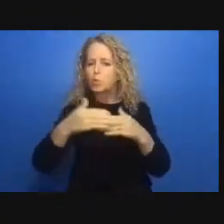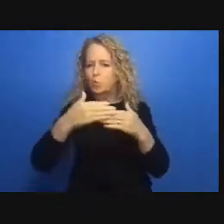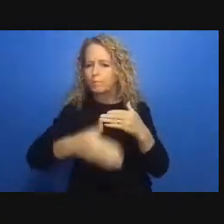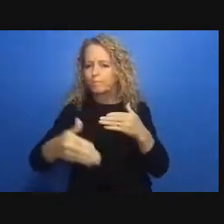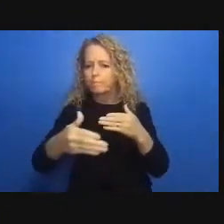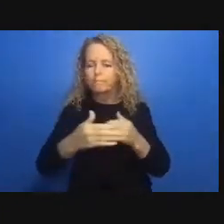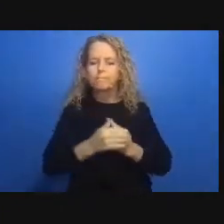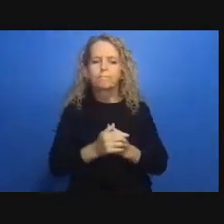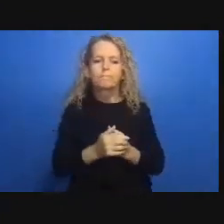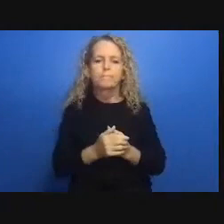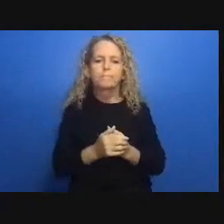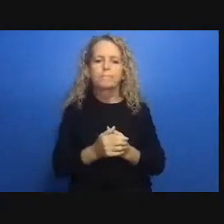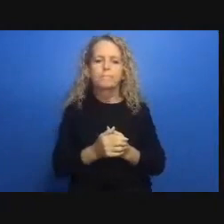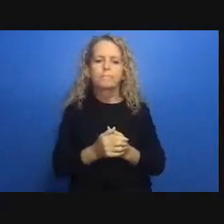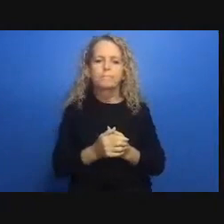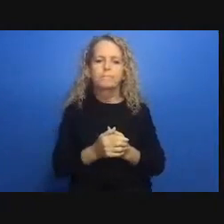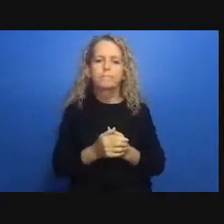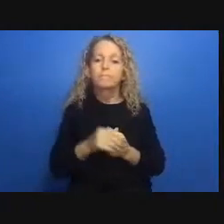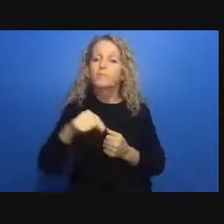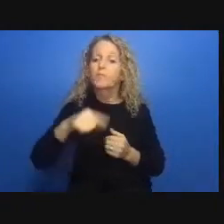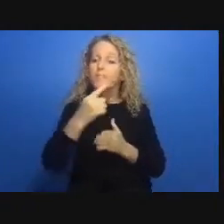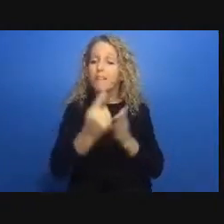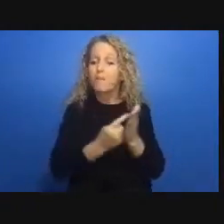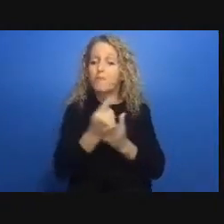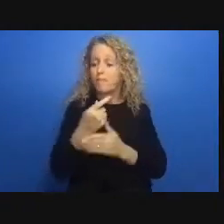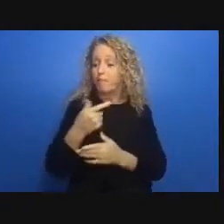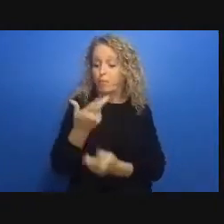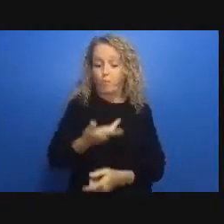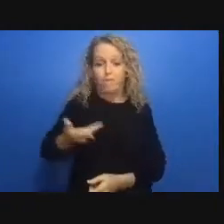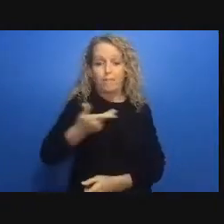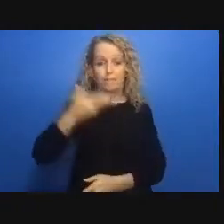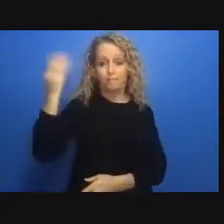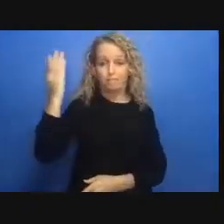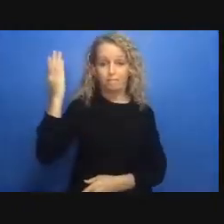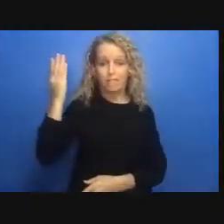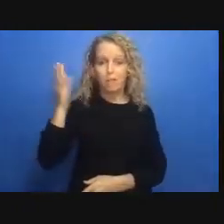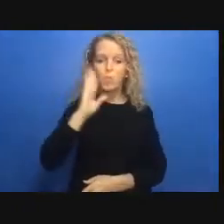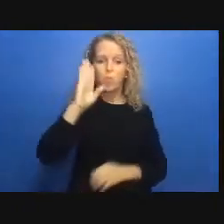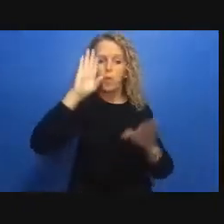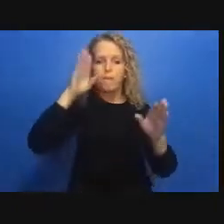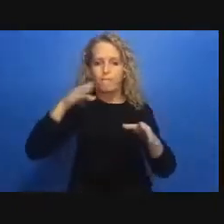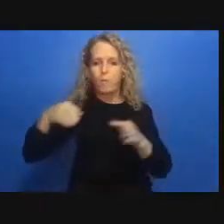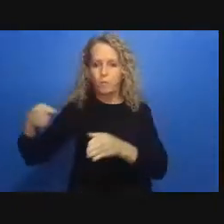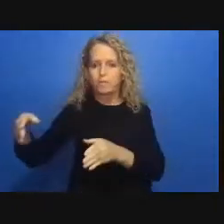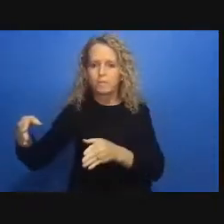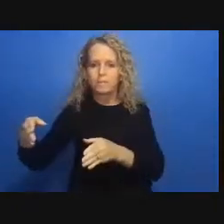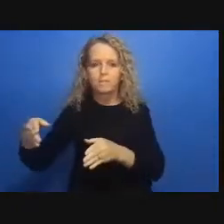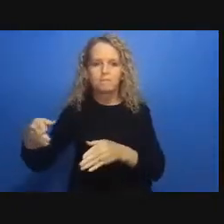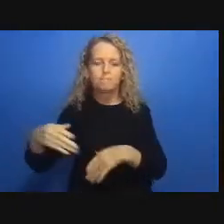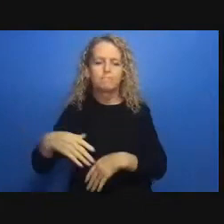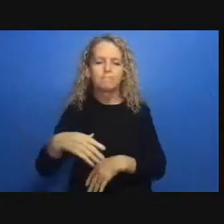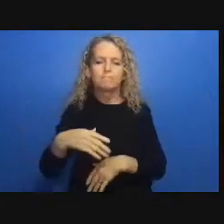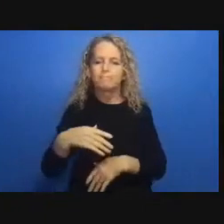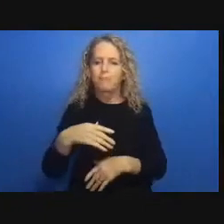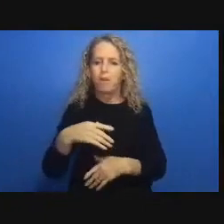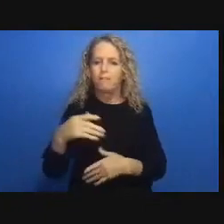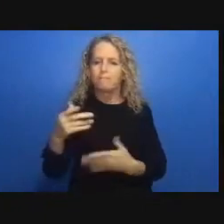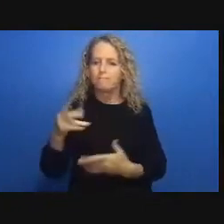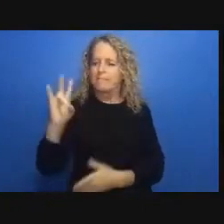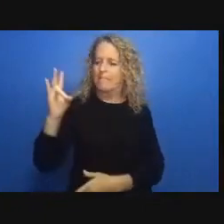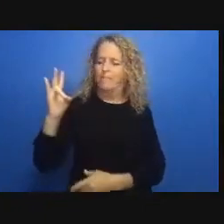us, focusing on these recommendations with the goal of launching a lively discussion this evening. So